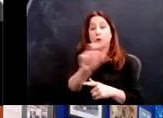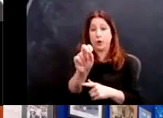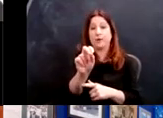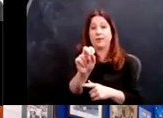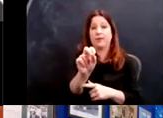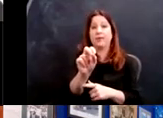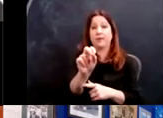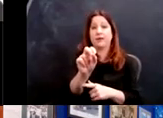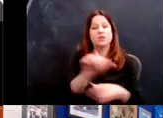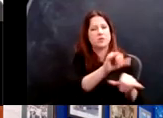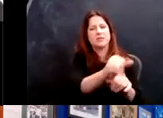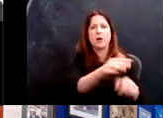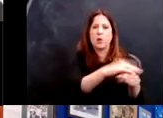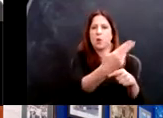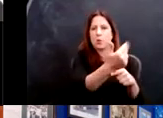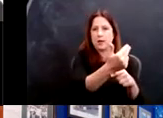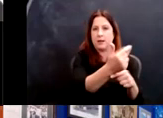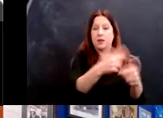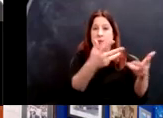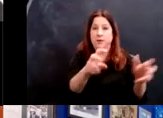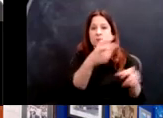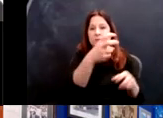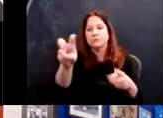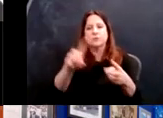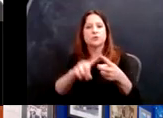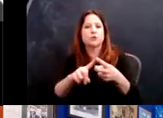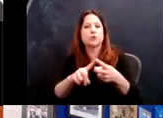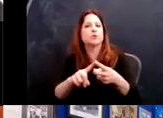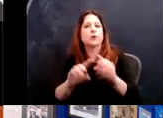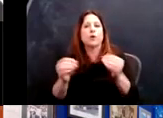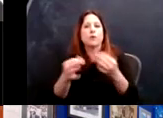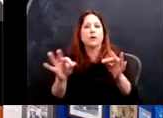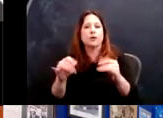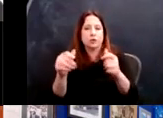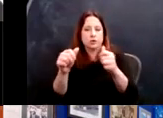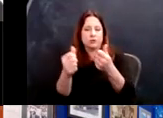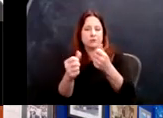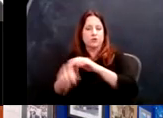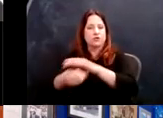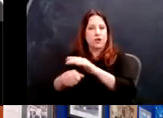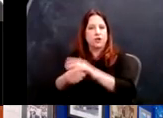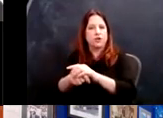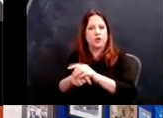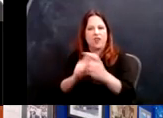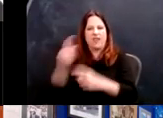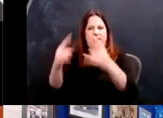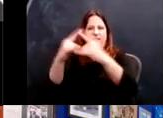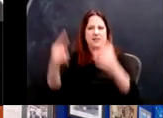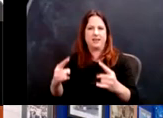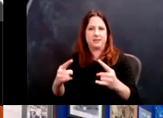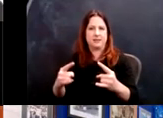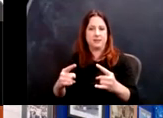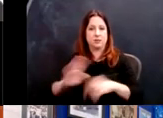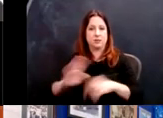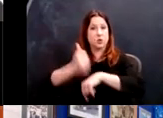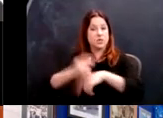that point, she and the others were sent to the no-freeze shelter where they were given tents. Somebody robbed and destroyed her tent